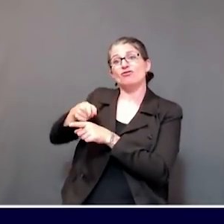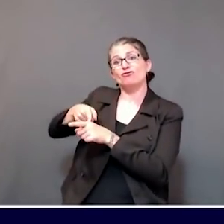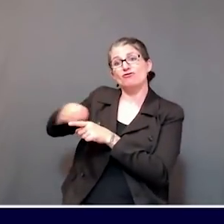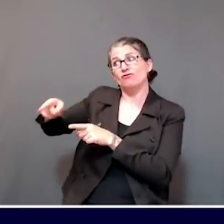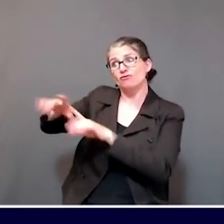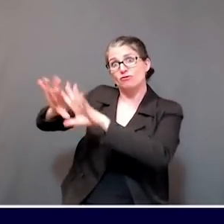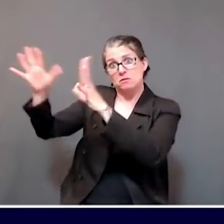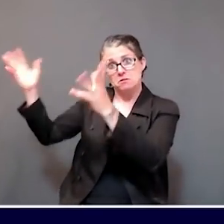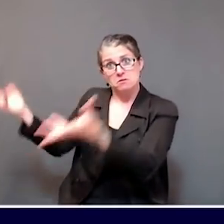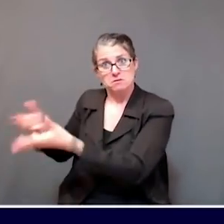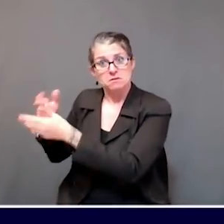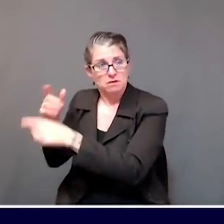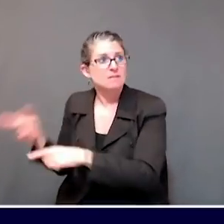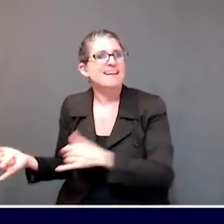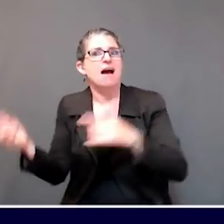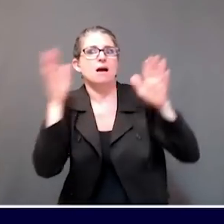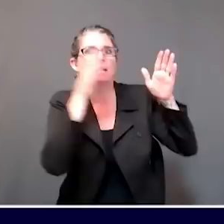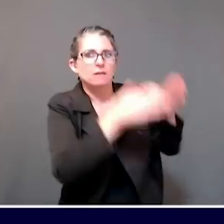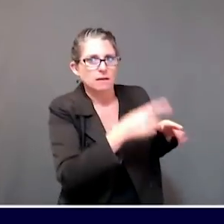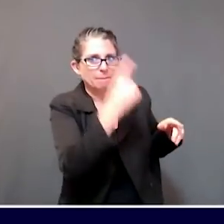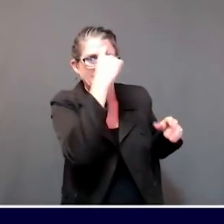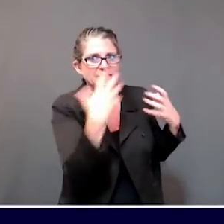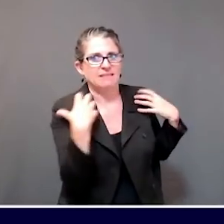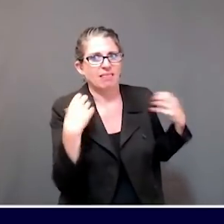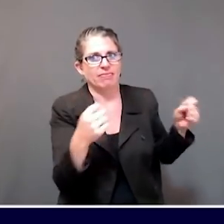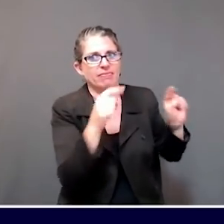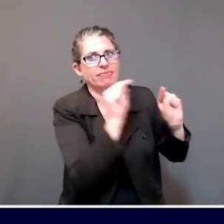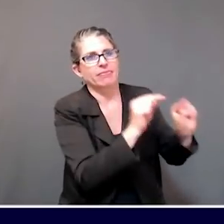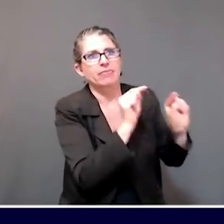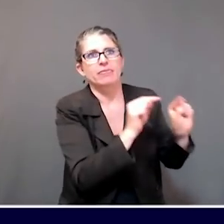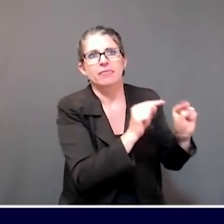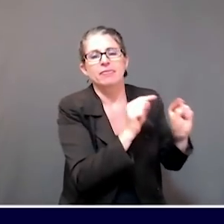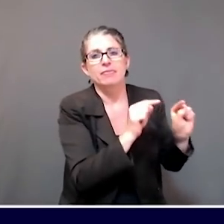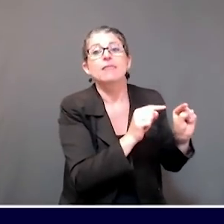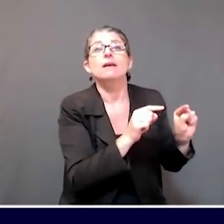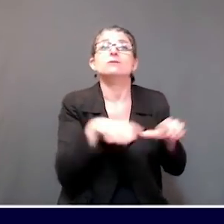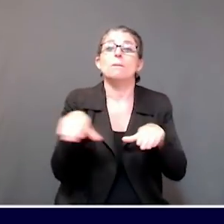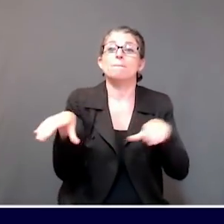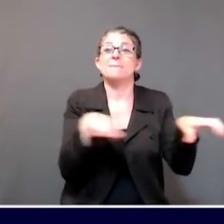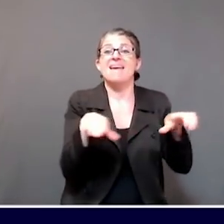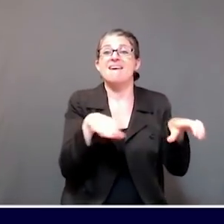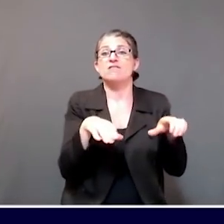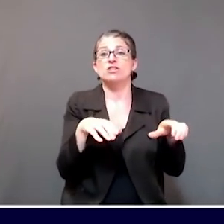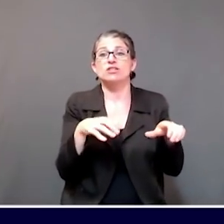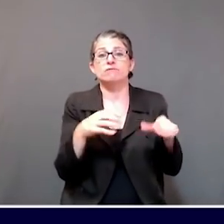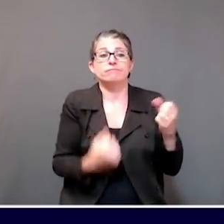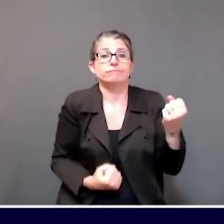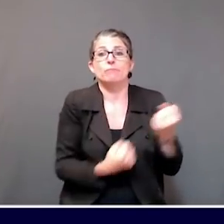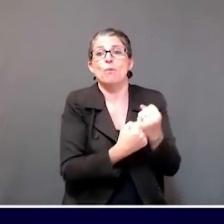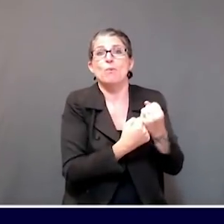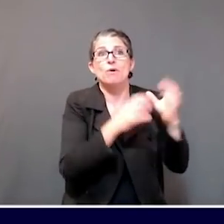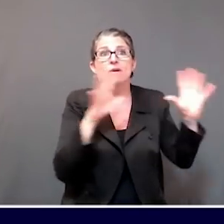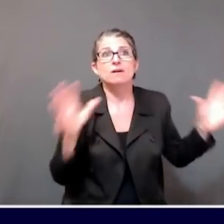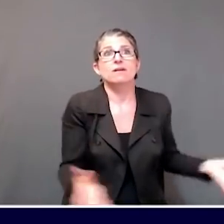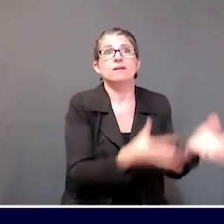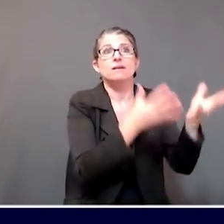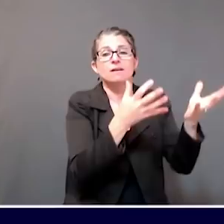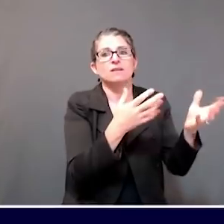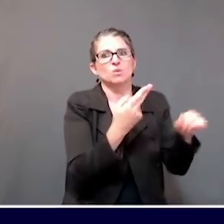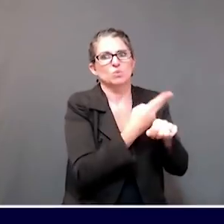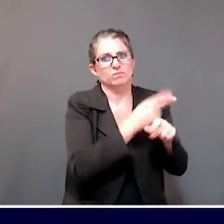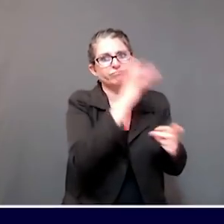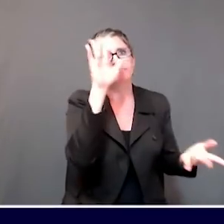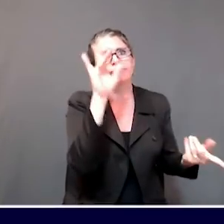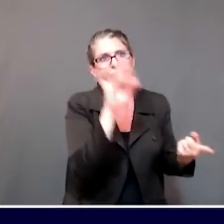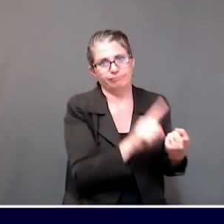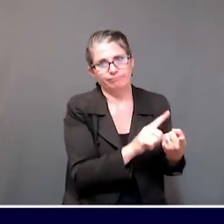example, in some areas of behavioral health, we saw significant drop-offs in terms of utilization. So beginning on July 1,